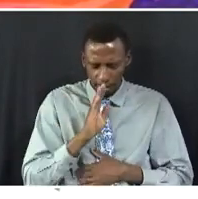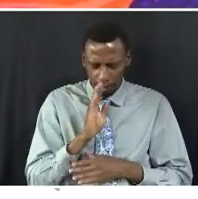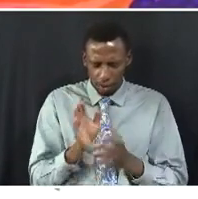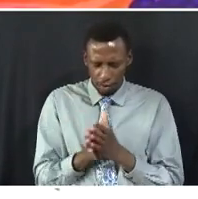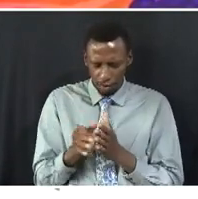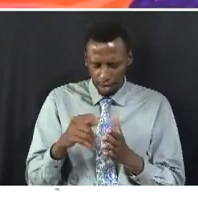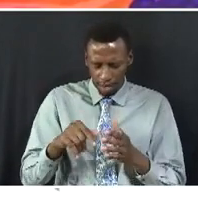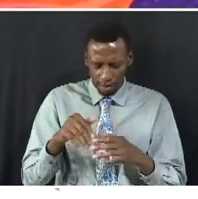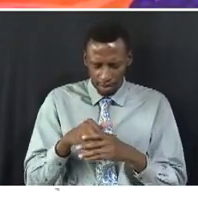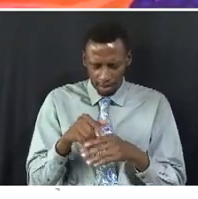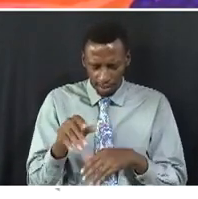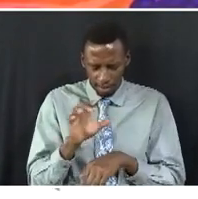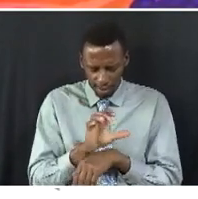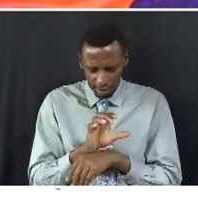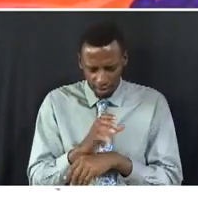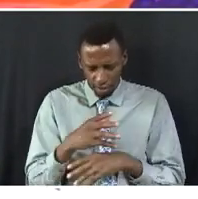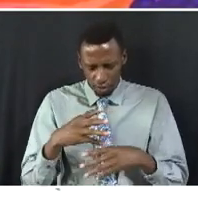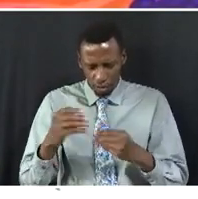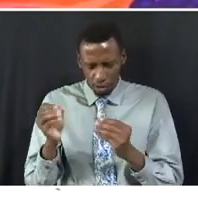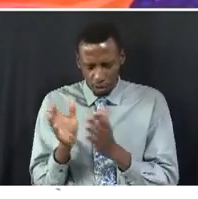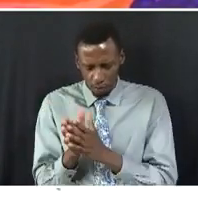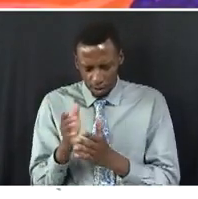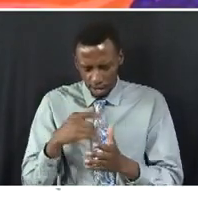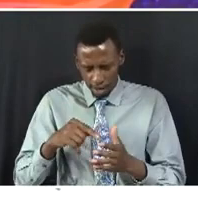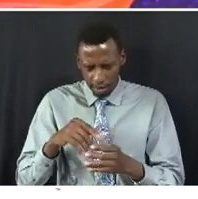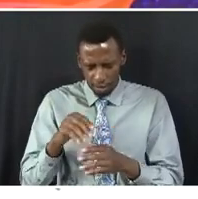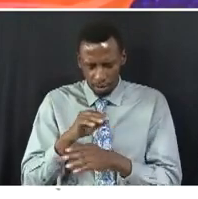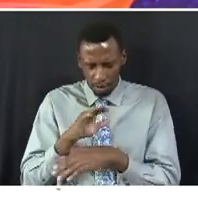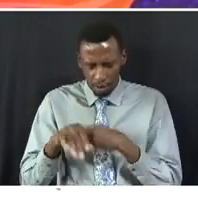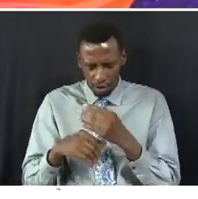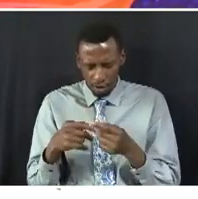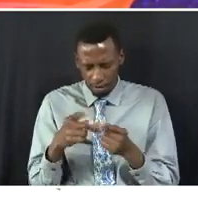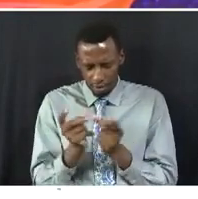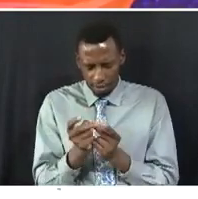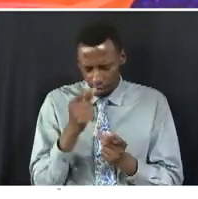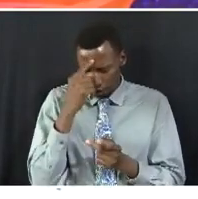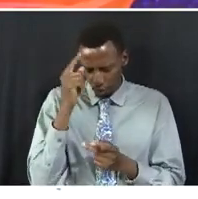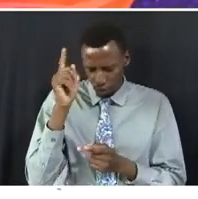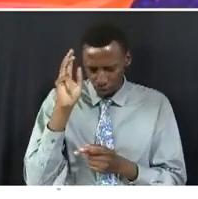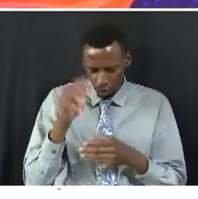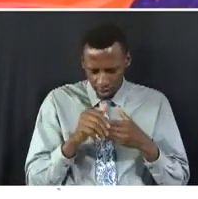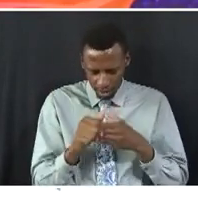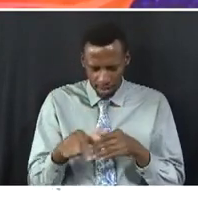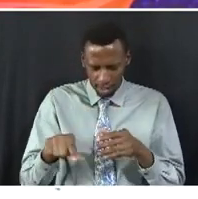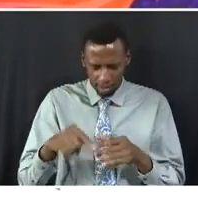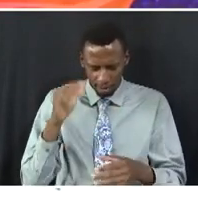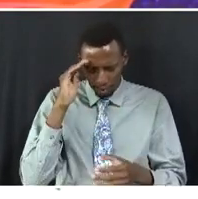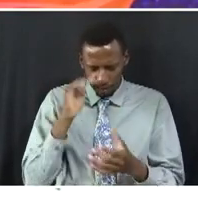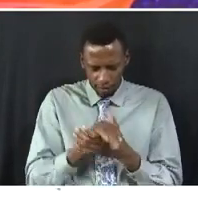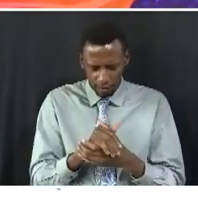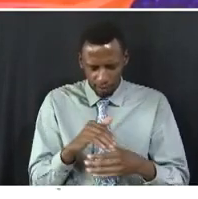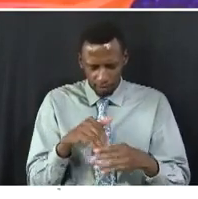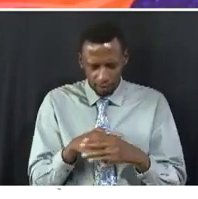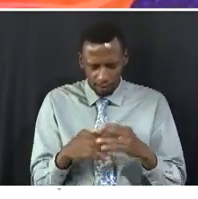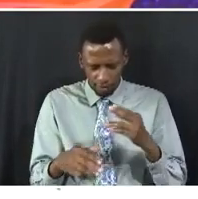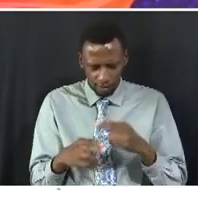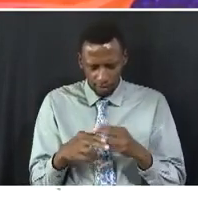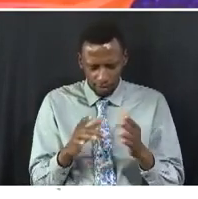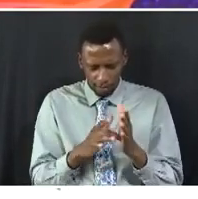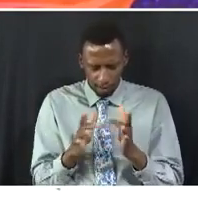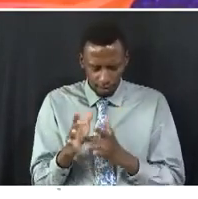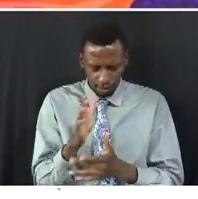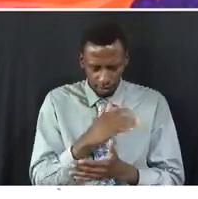this congregation and go with us wherever we go, because you will lead us, and we believe this in Jesus' name.